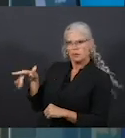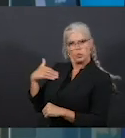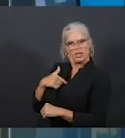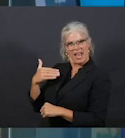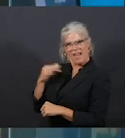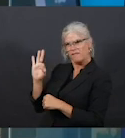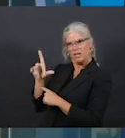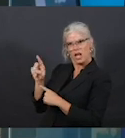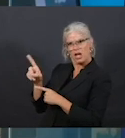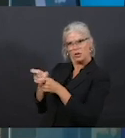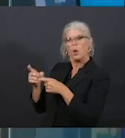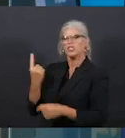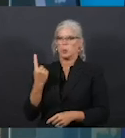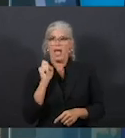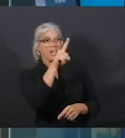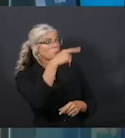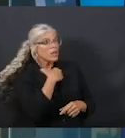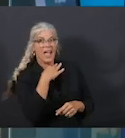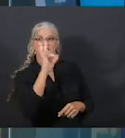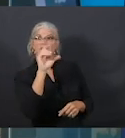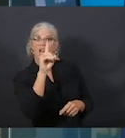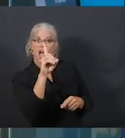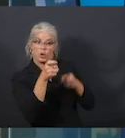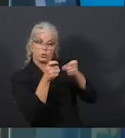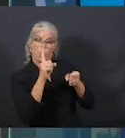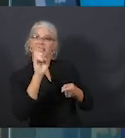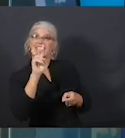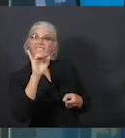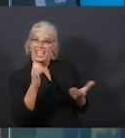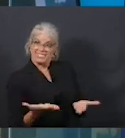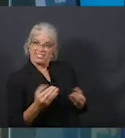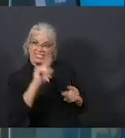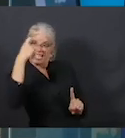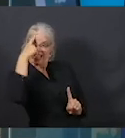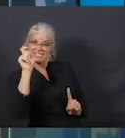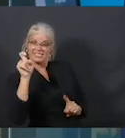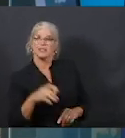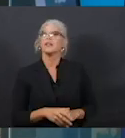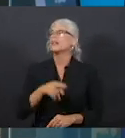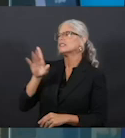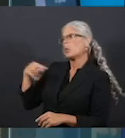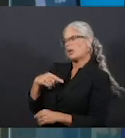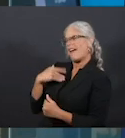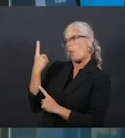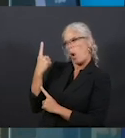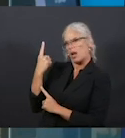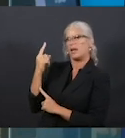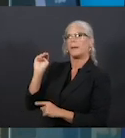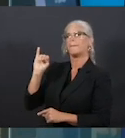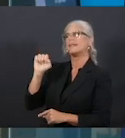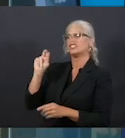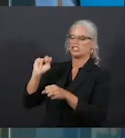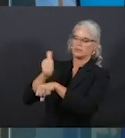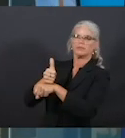Do you know? General, I don't think we have. We have one mission already complete. One mission complete here. So, that could be the difference between having some power outages